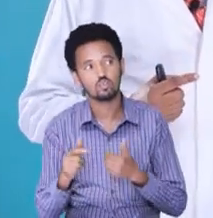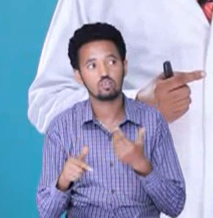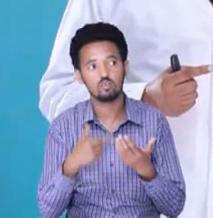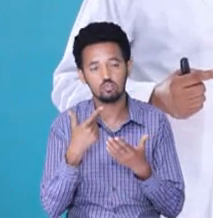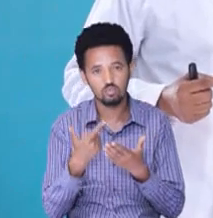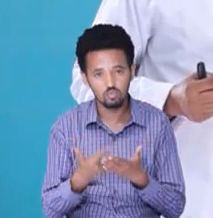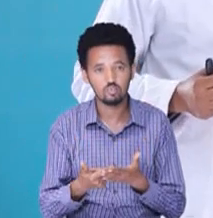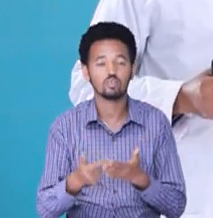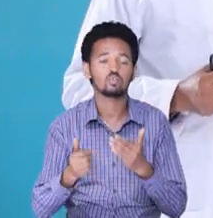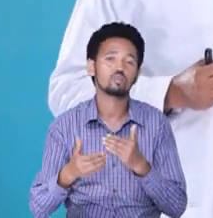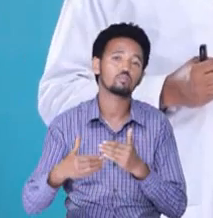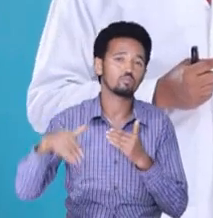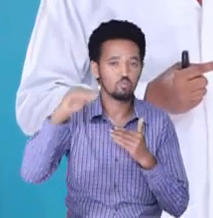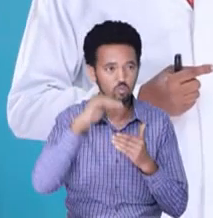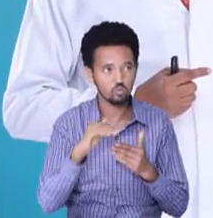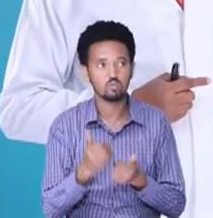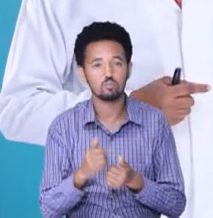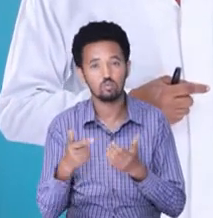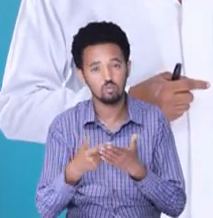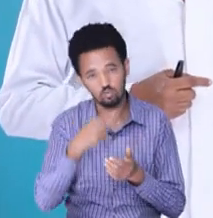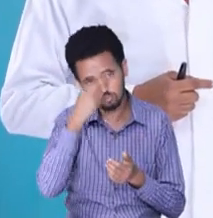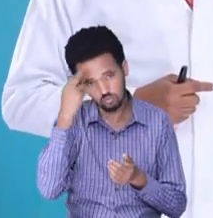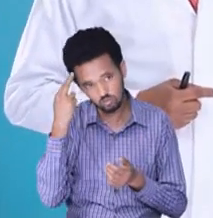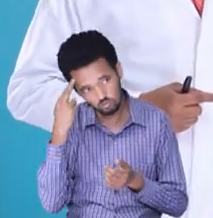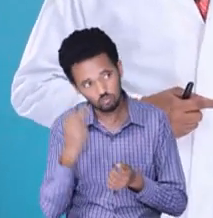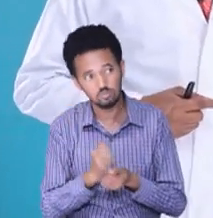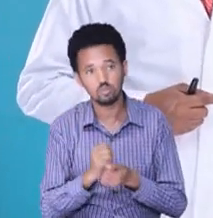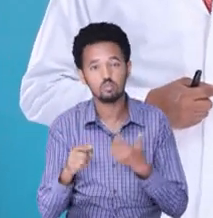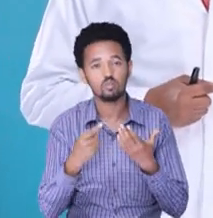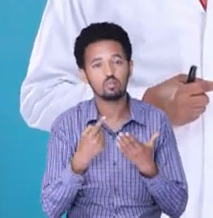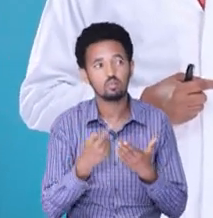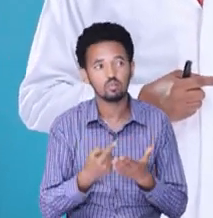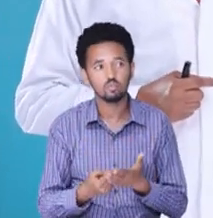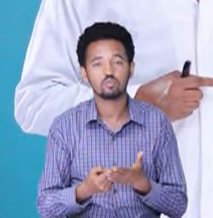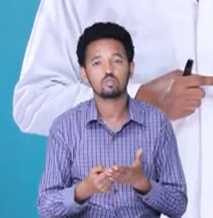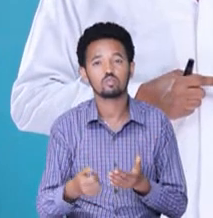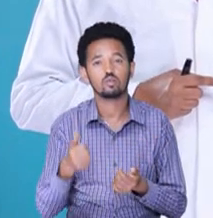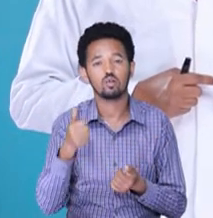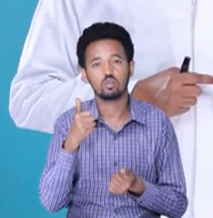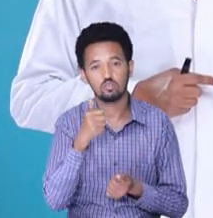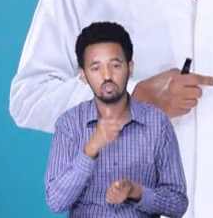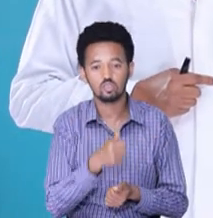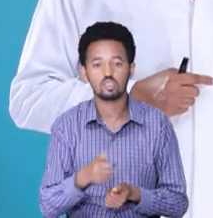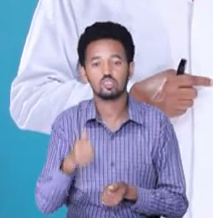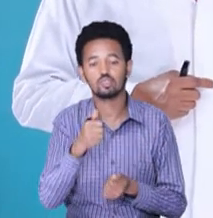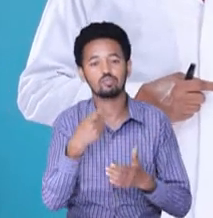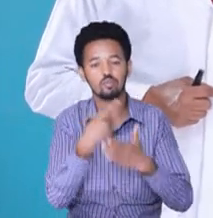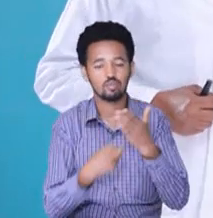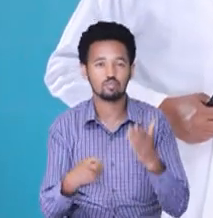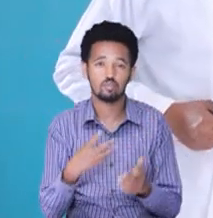peasants were the most oppressed of all because the peasant paid unjust tax